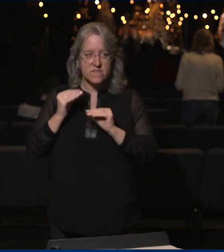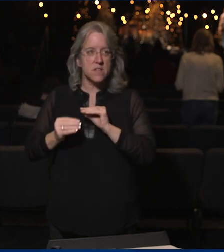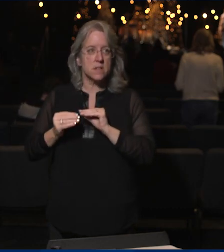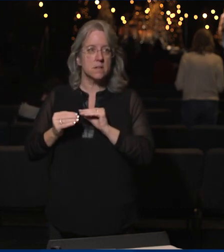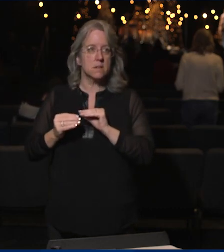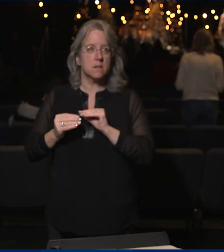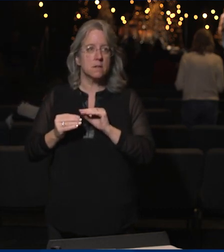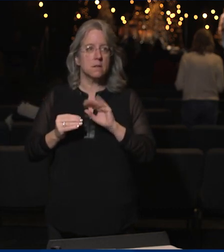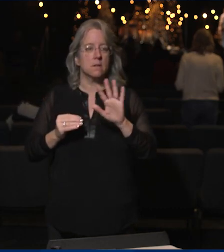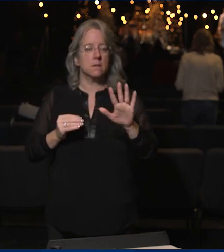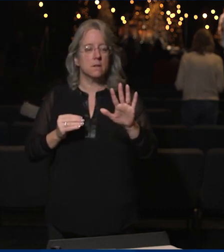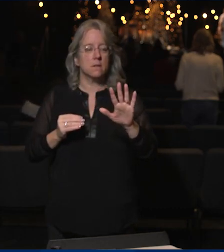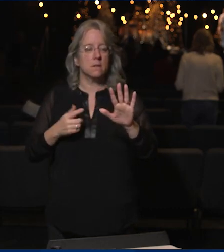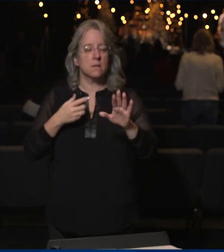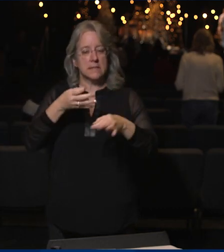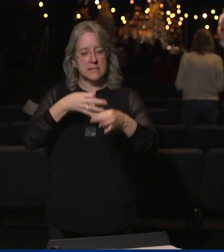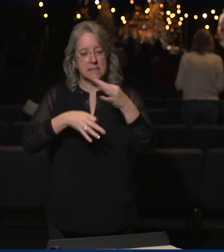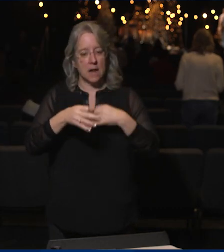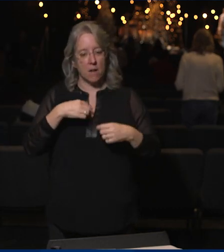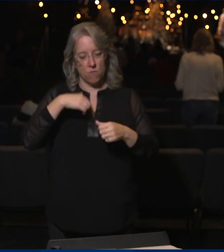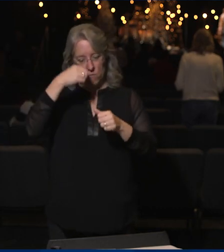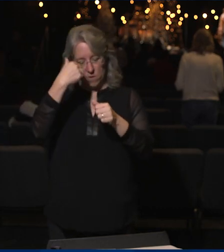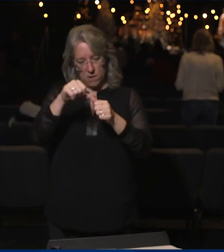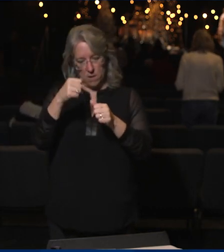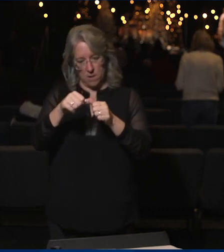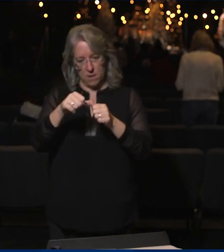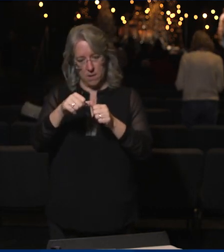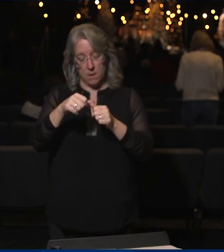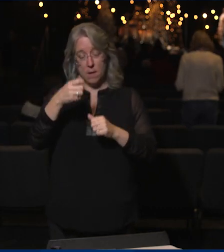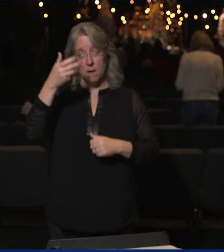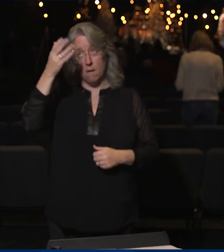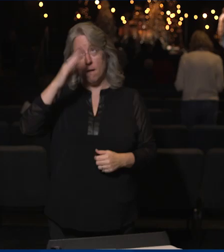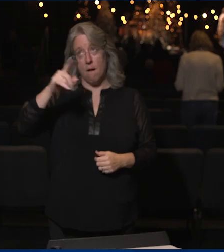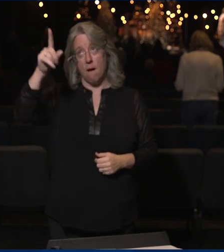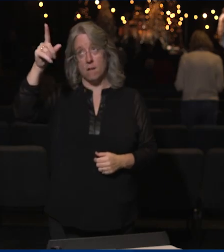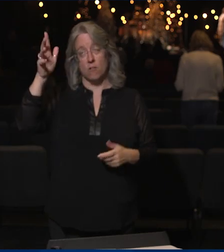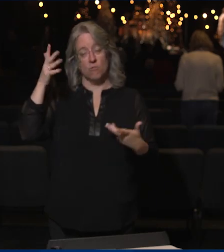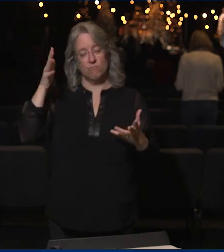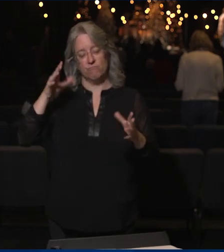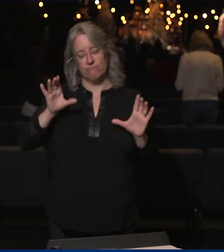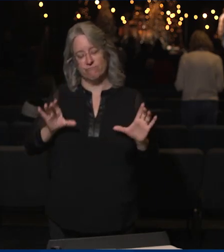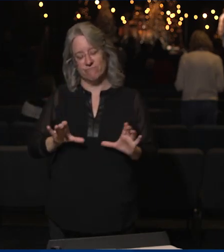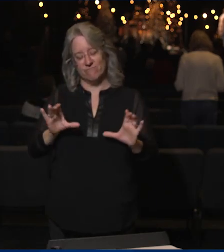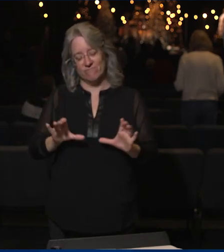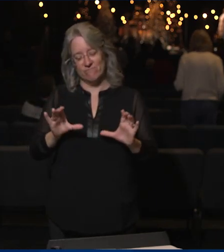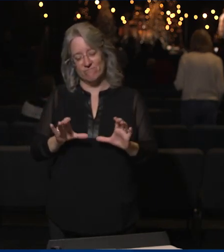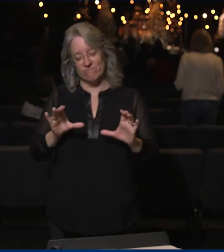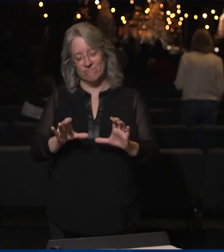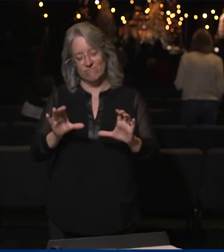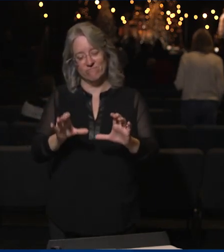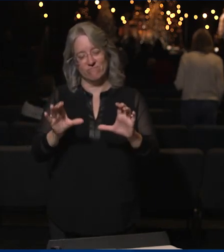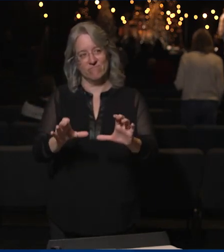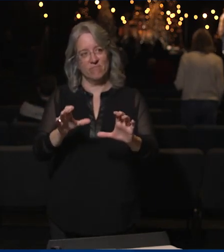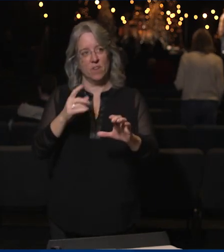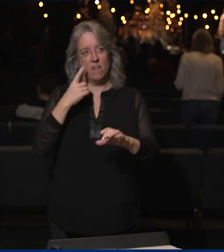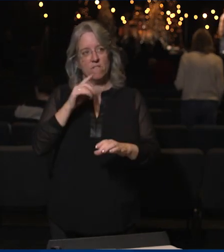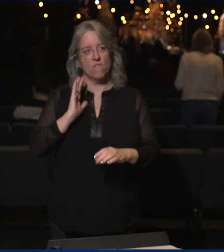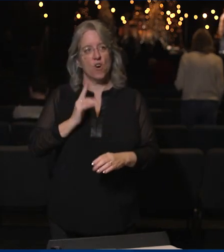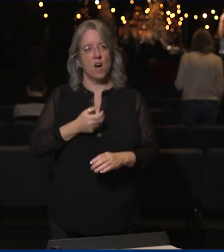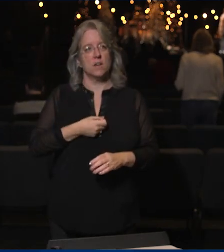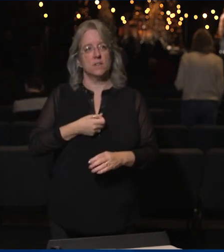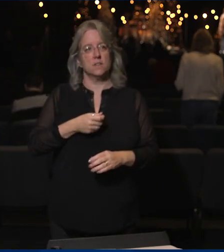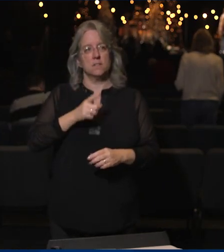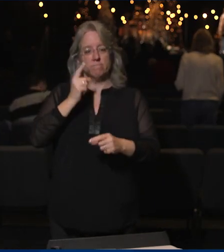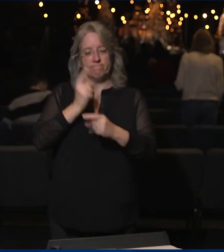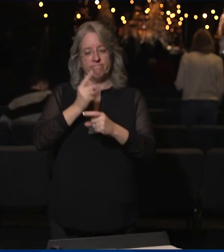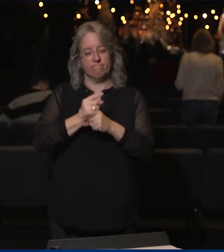of remembering that God has done all the work necessary for us to be in right